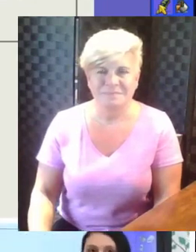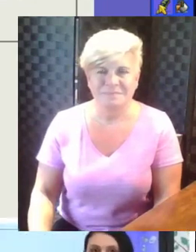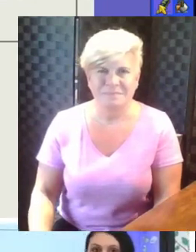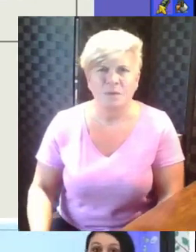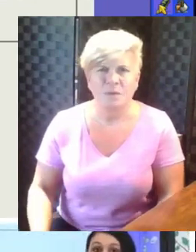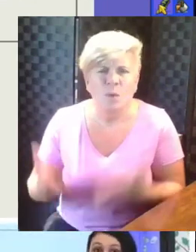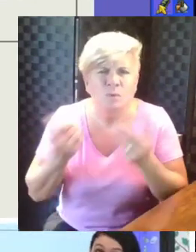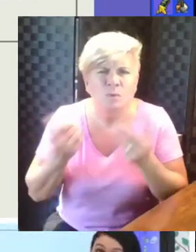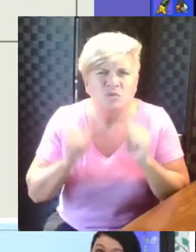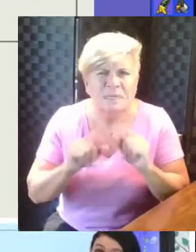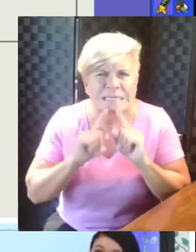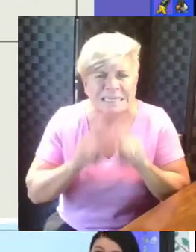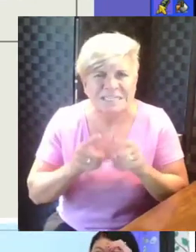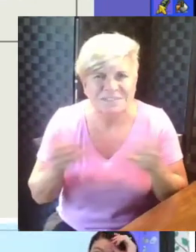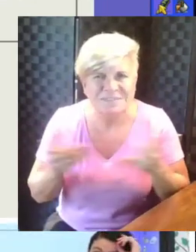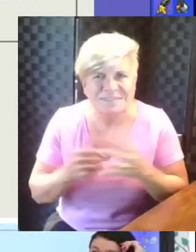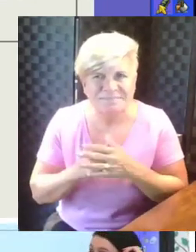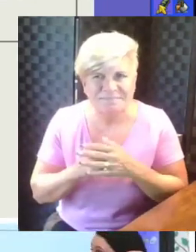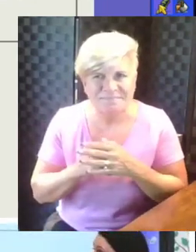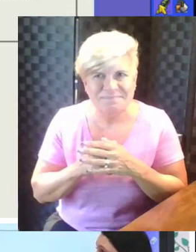What are we trying to answer here?